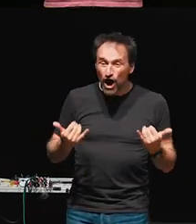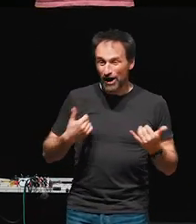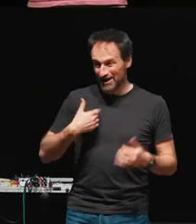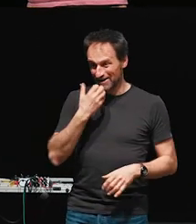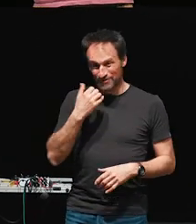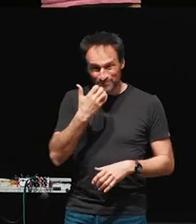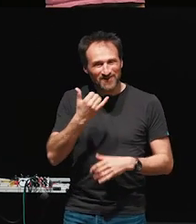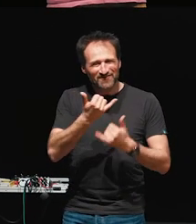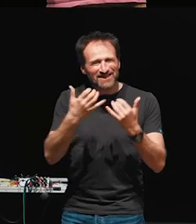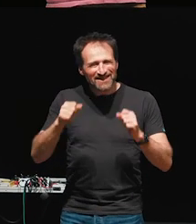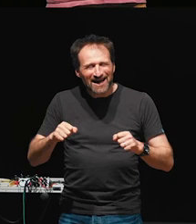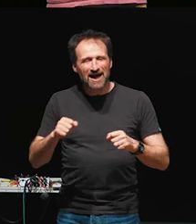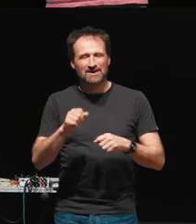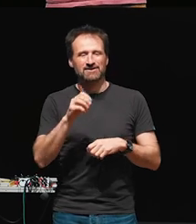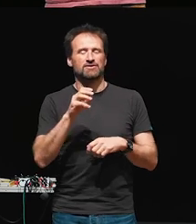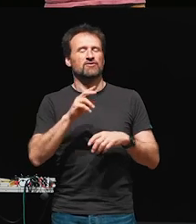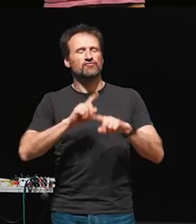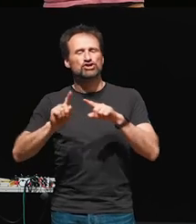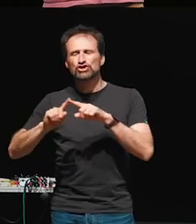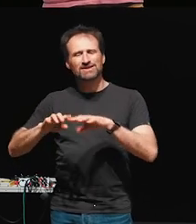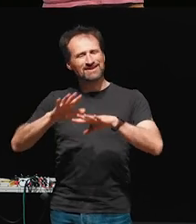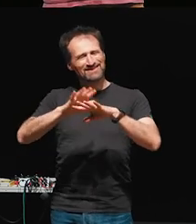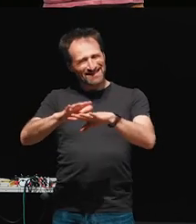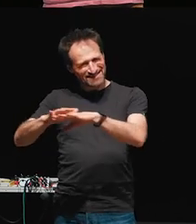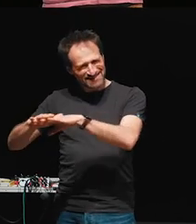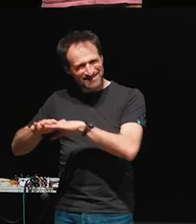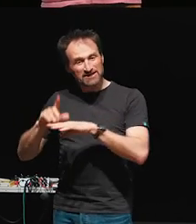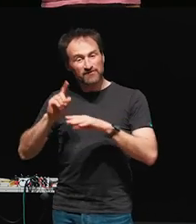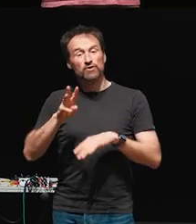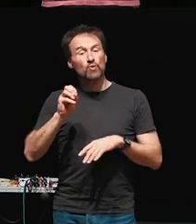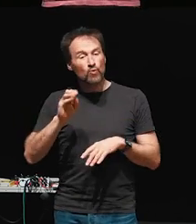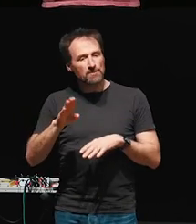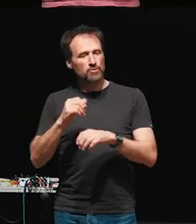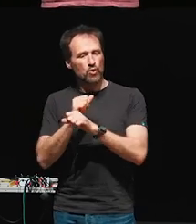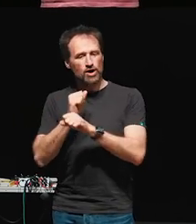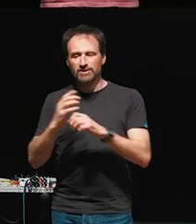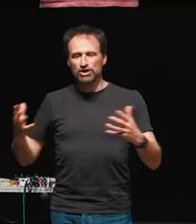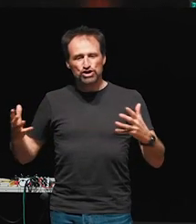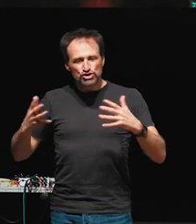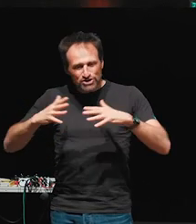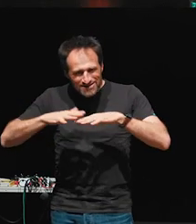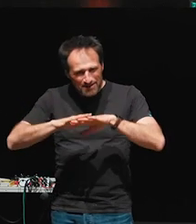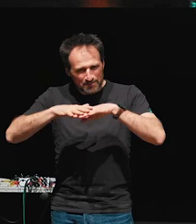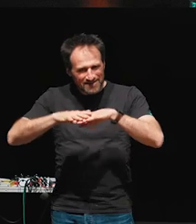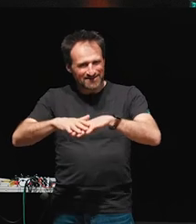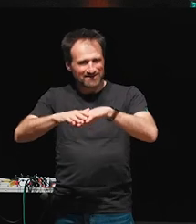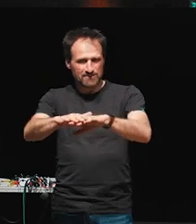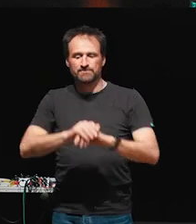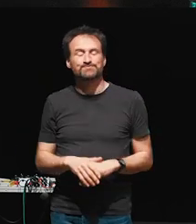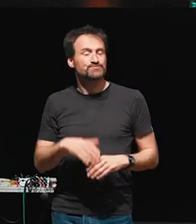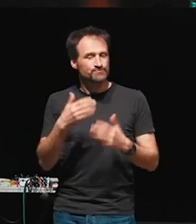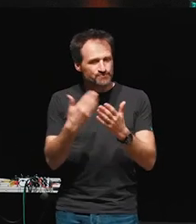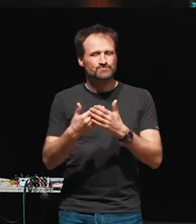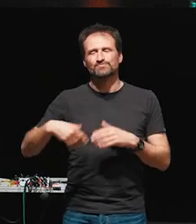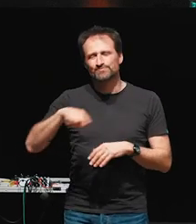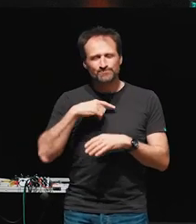weave together webs of web workers. And what I mean by that is I want to discuss some patterns and strategies that we